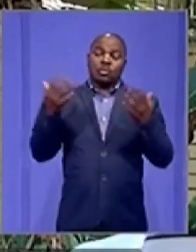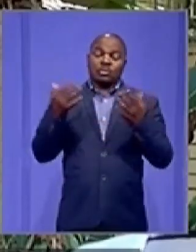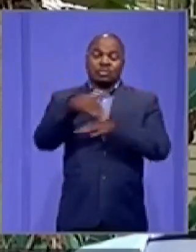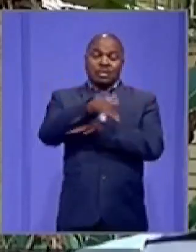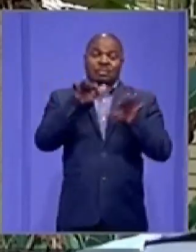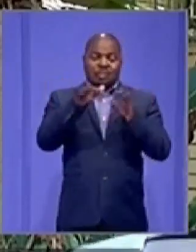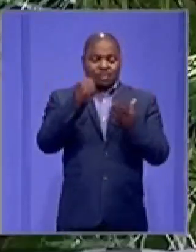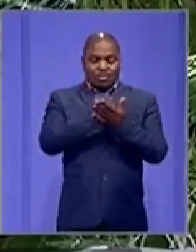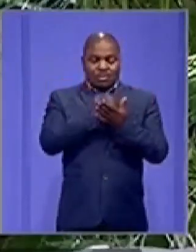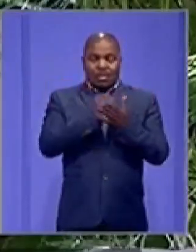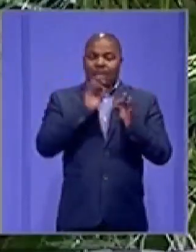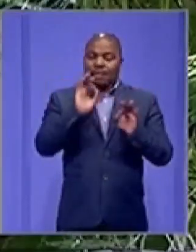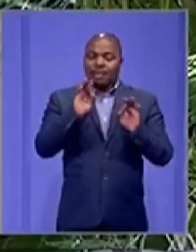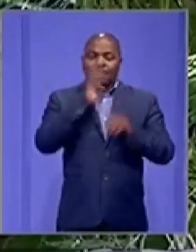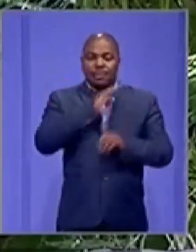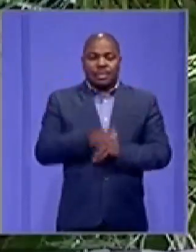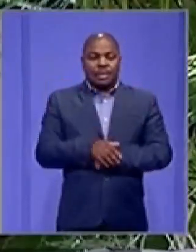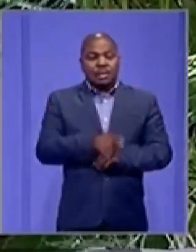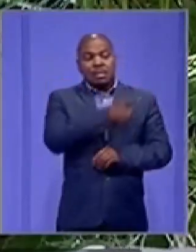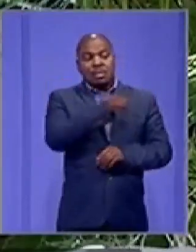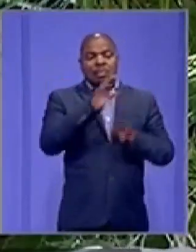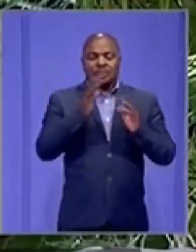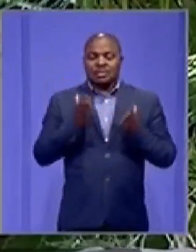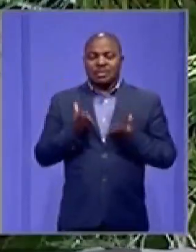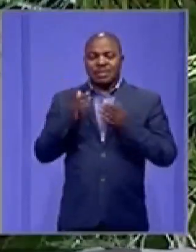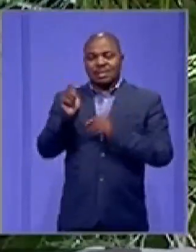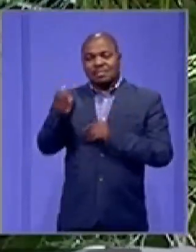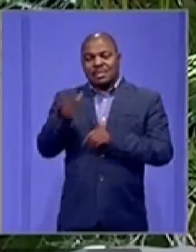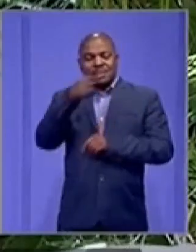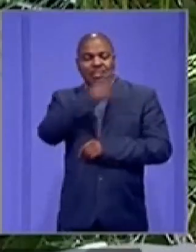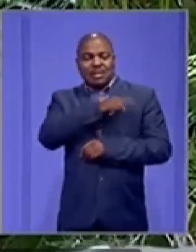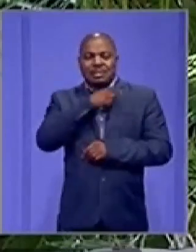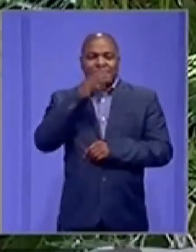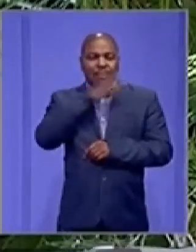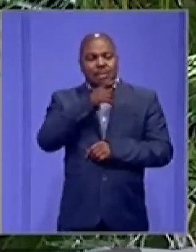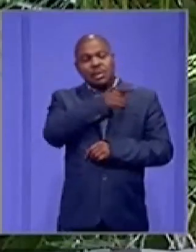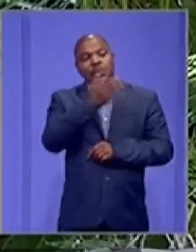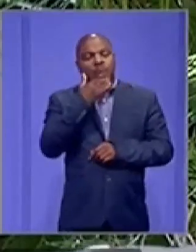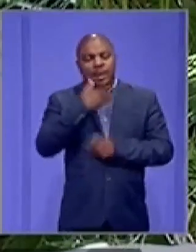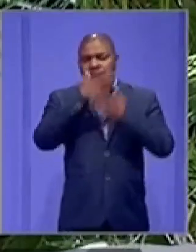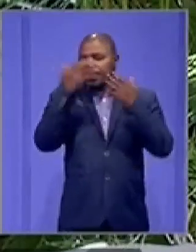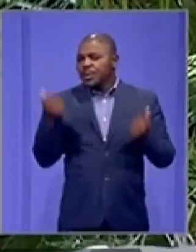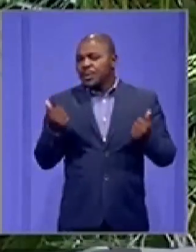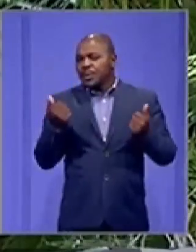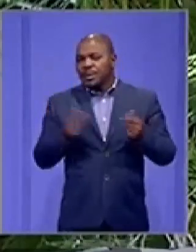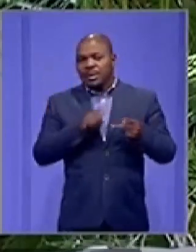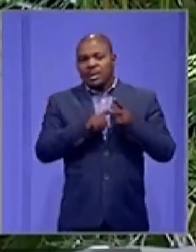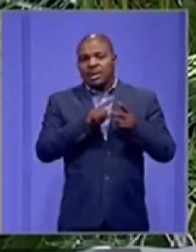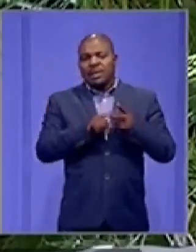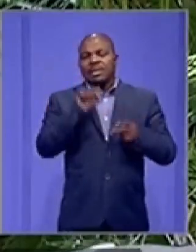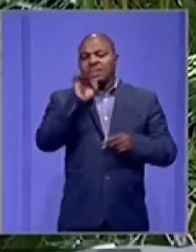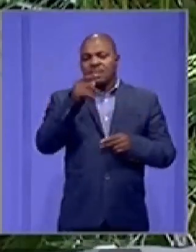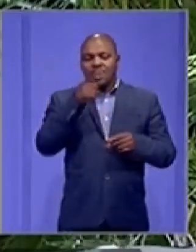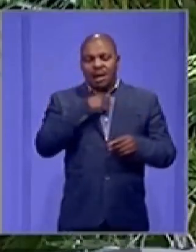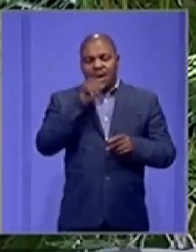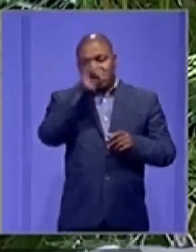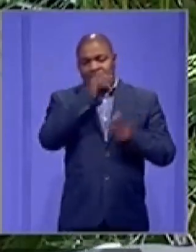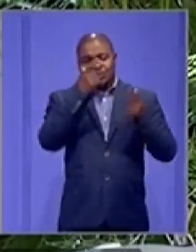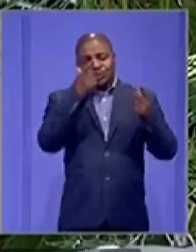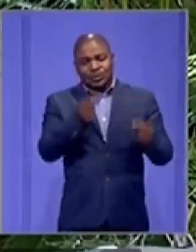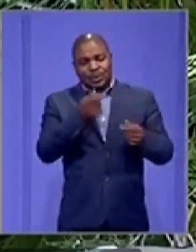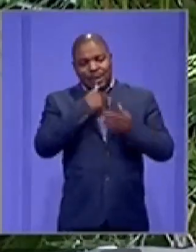are undocumented. Ha ba patale ditshebeletso mo masepaleng ha re ba itse ke bo mang, even if anka community le crime